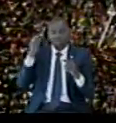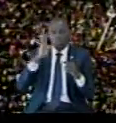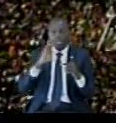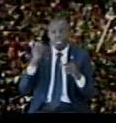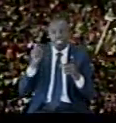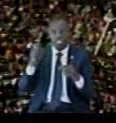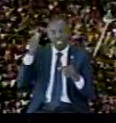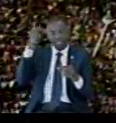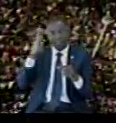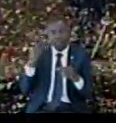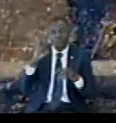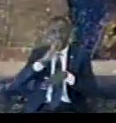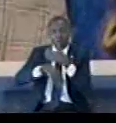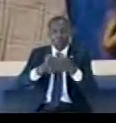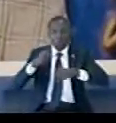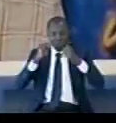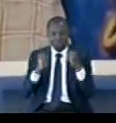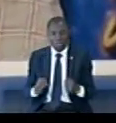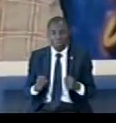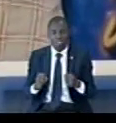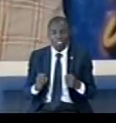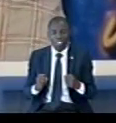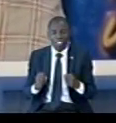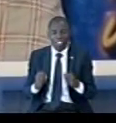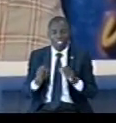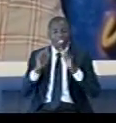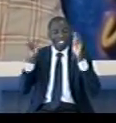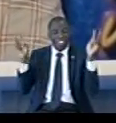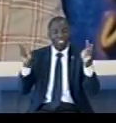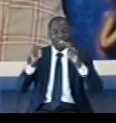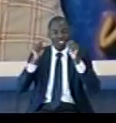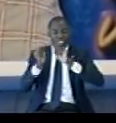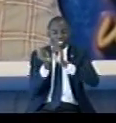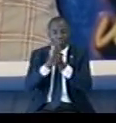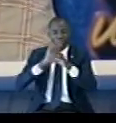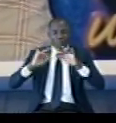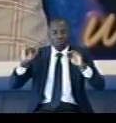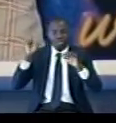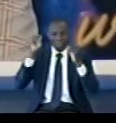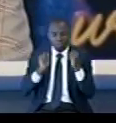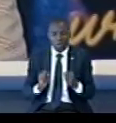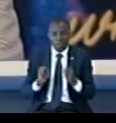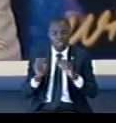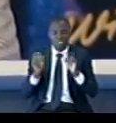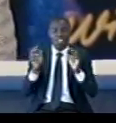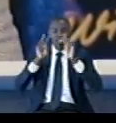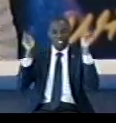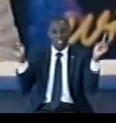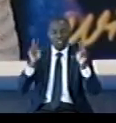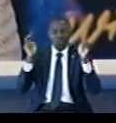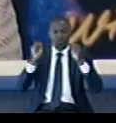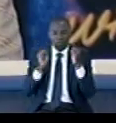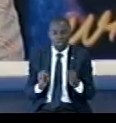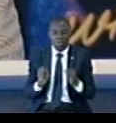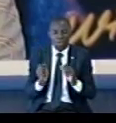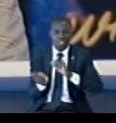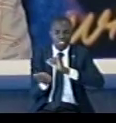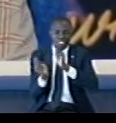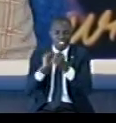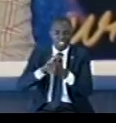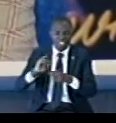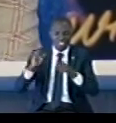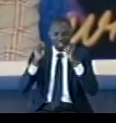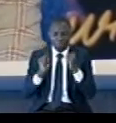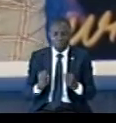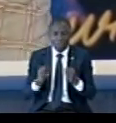God of all power, transforming power, triumphant power, translating power.